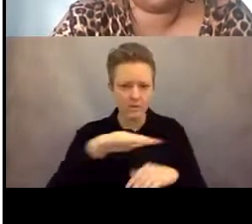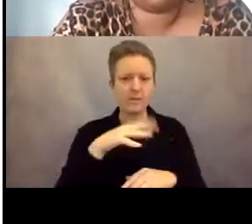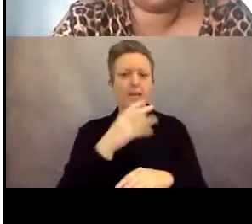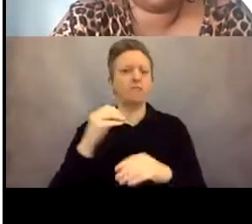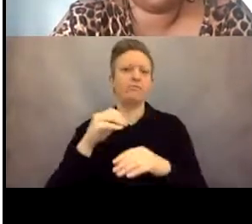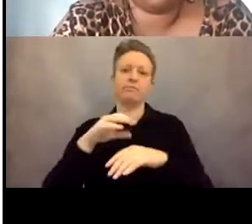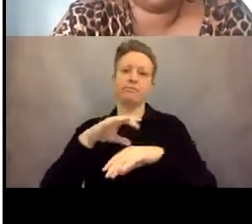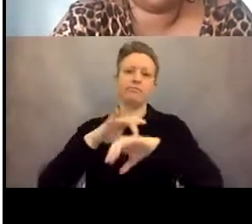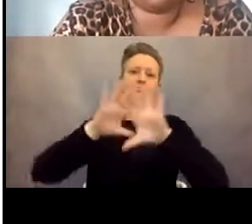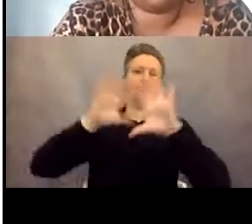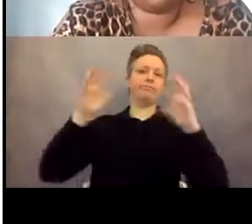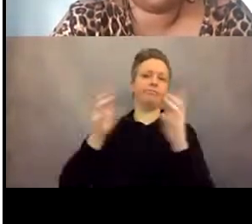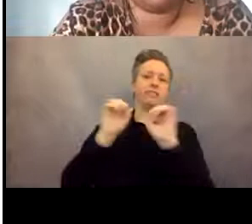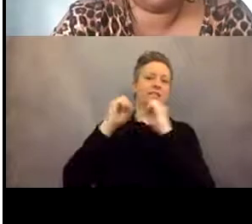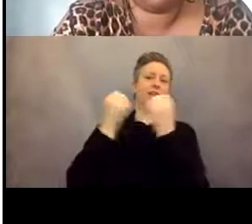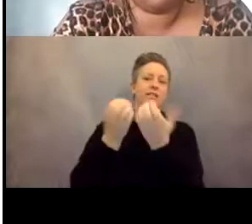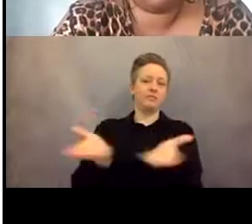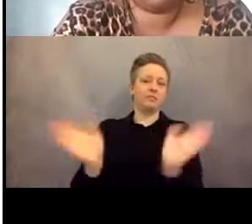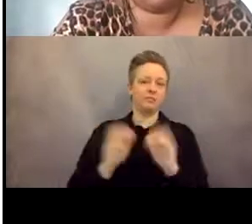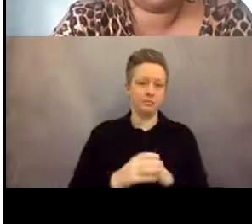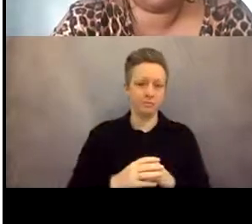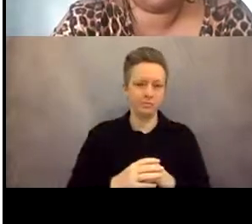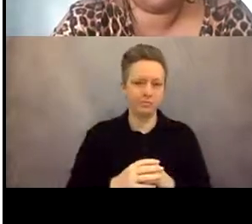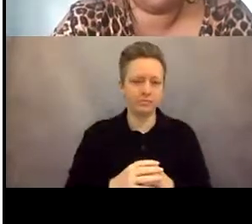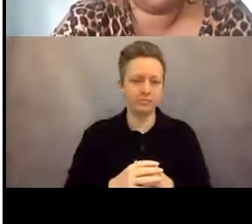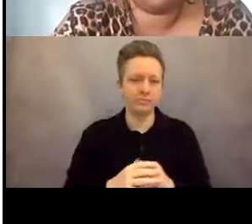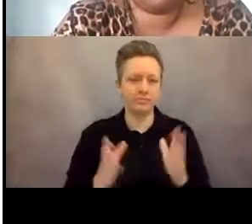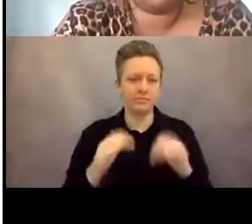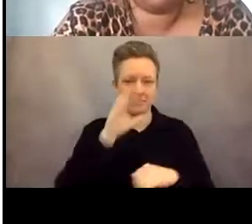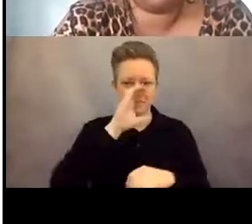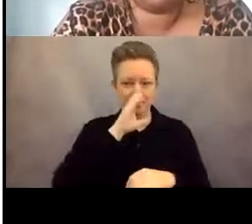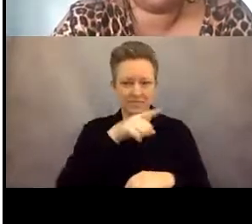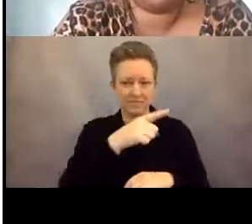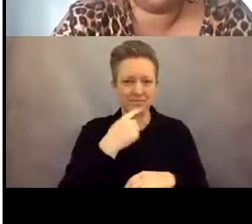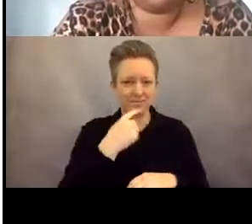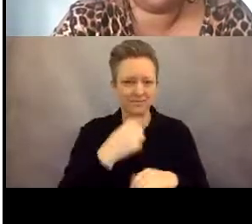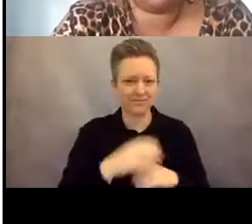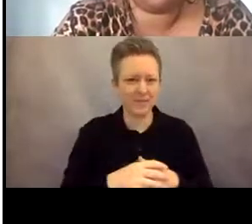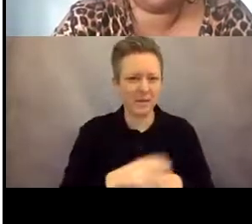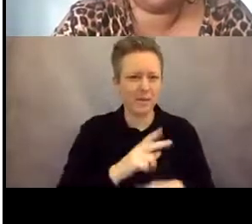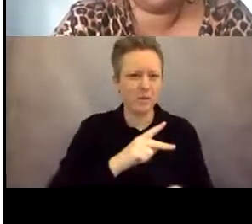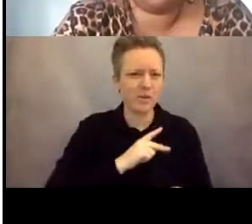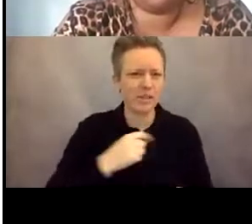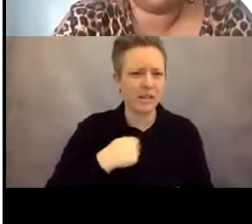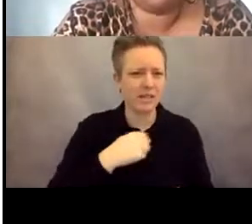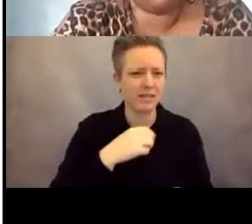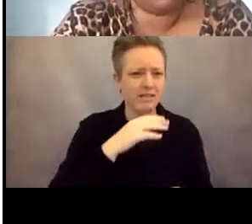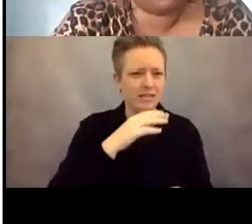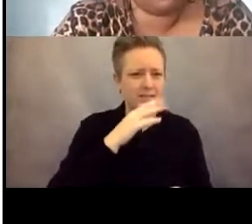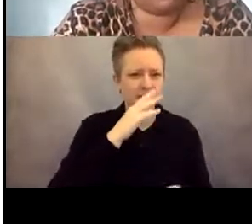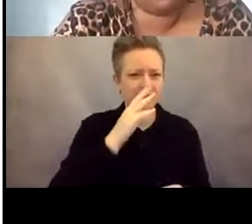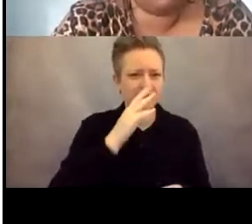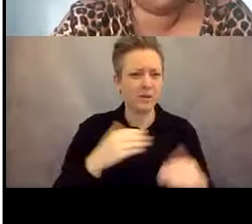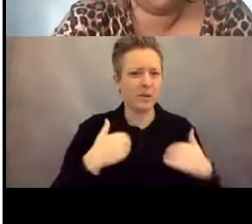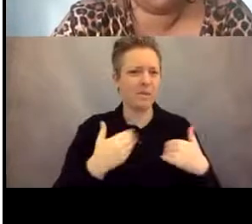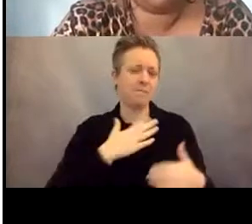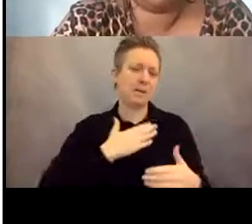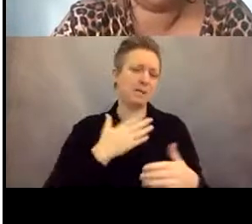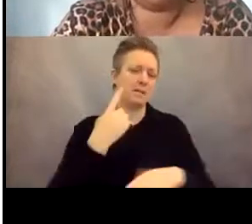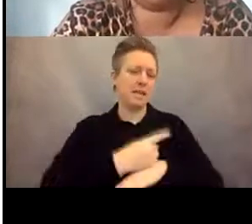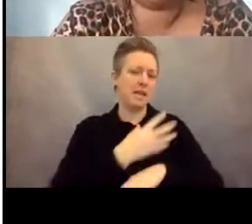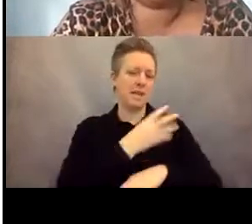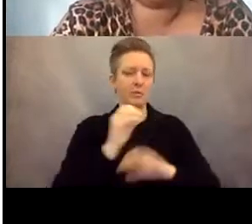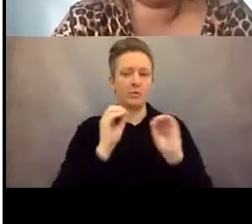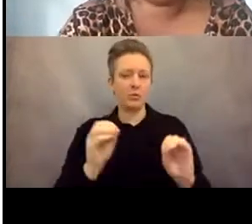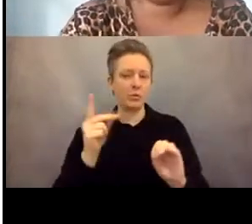She's saying, speaking personally, I haven't had my day and I've never met any dog who has. The other piece of this that's very important, at least when